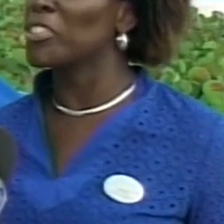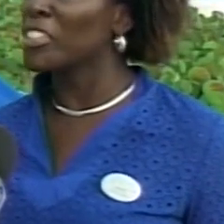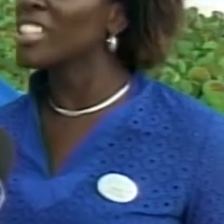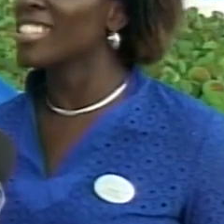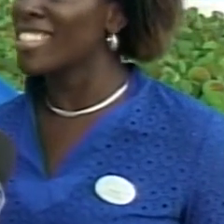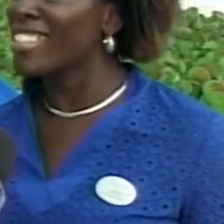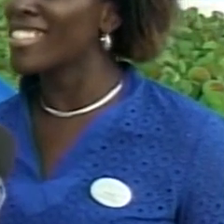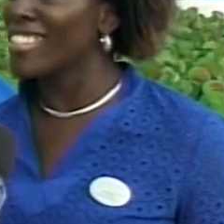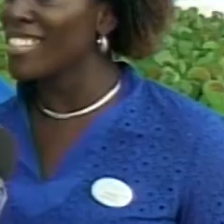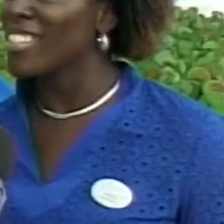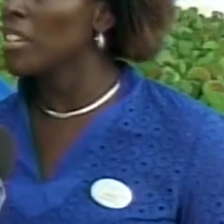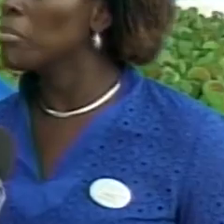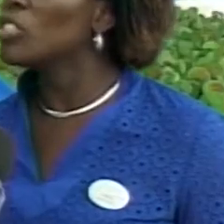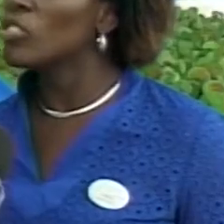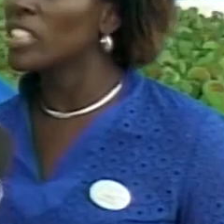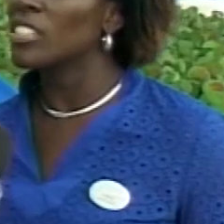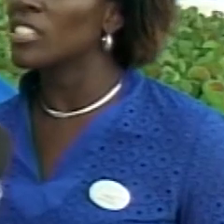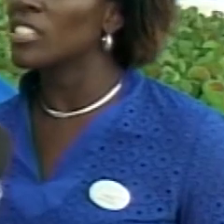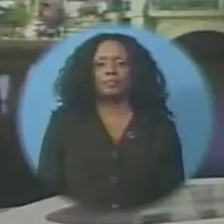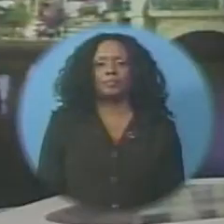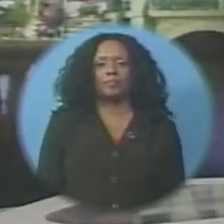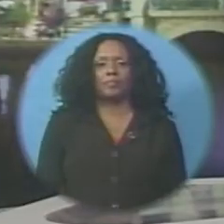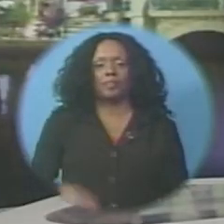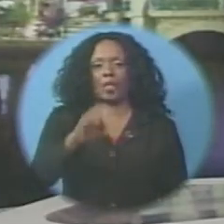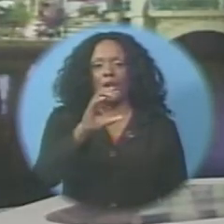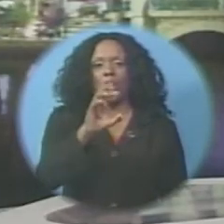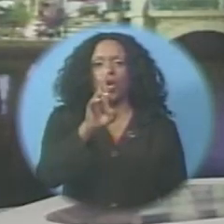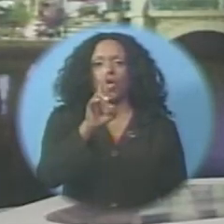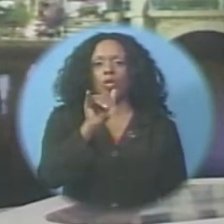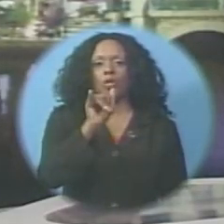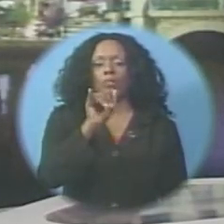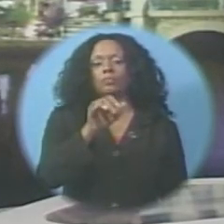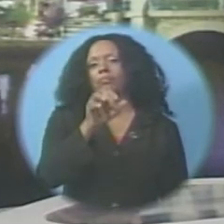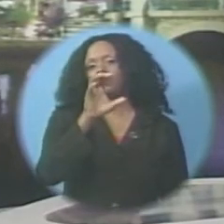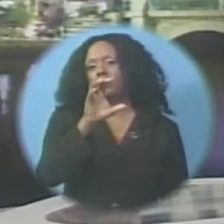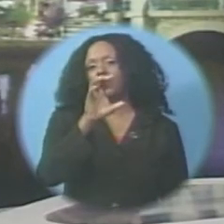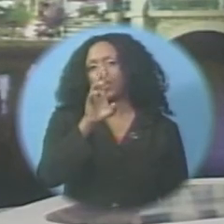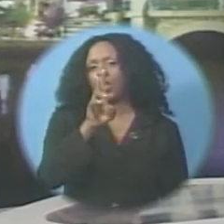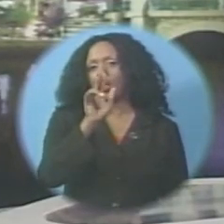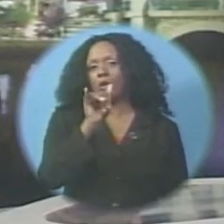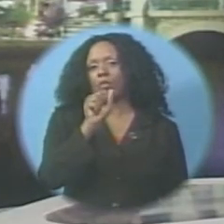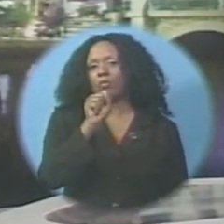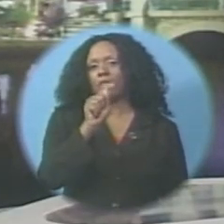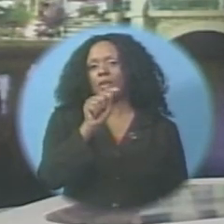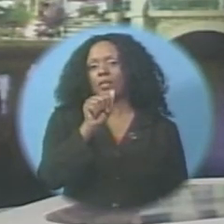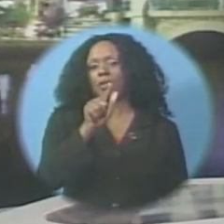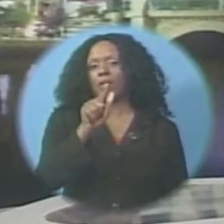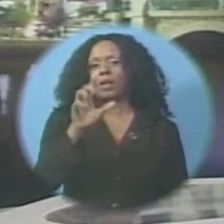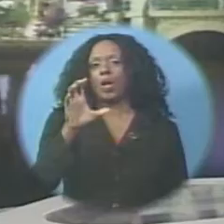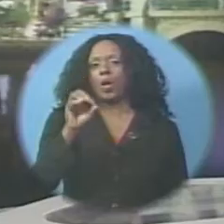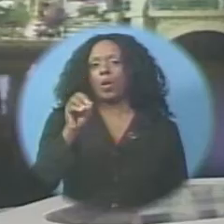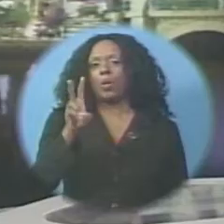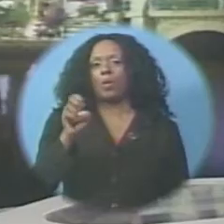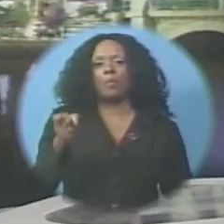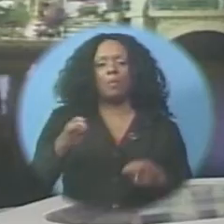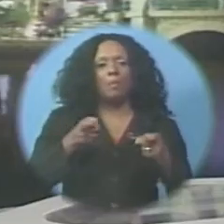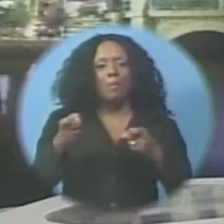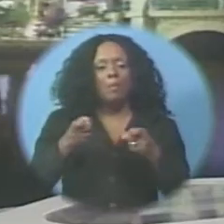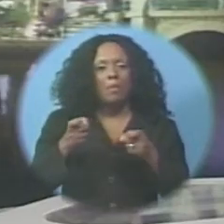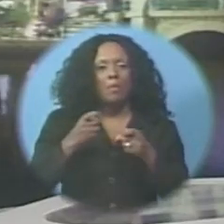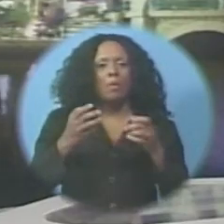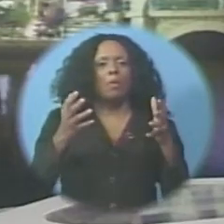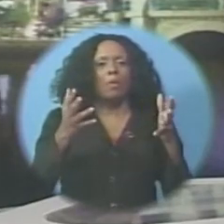come for the sun and sea. Well, Crystal Cove Management says its team keeps an open door to locals and also